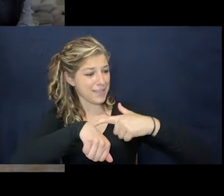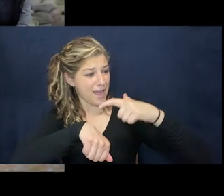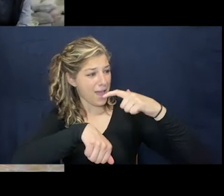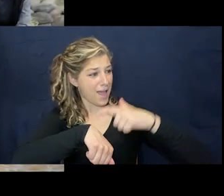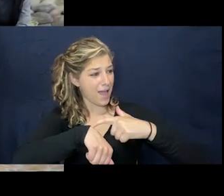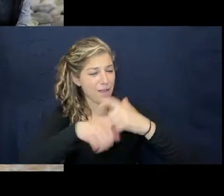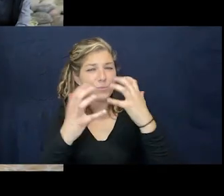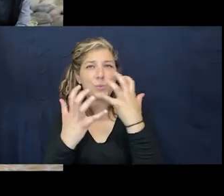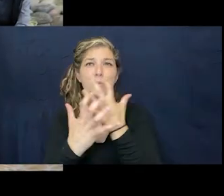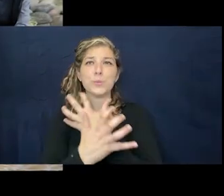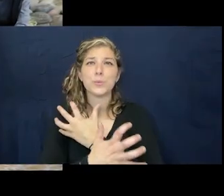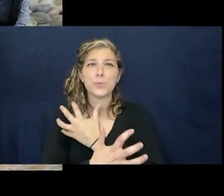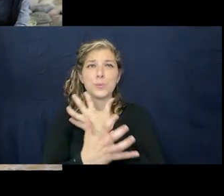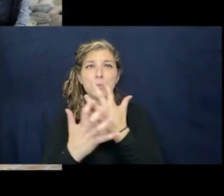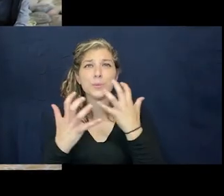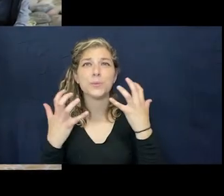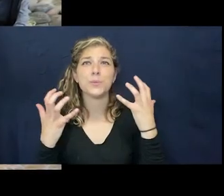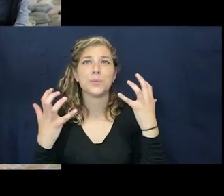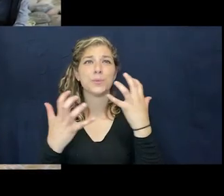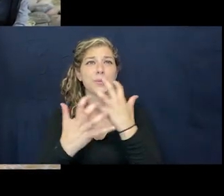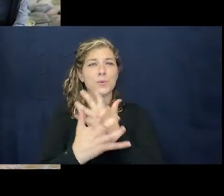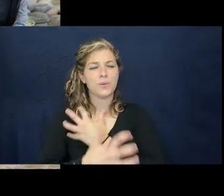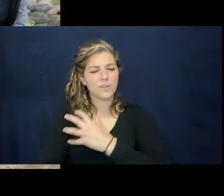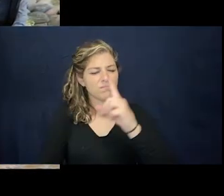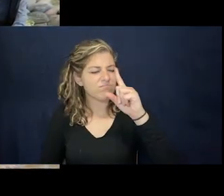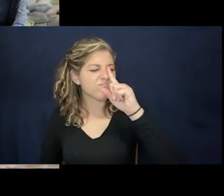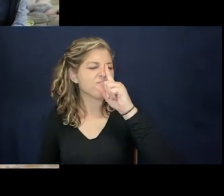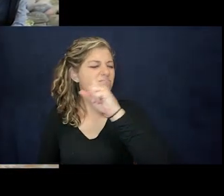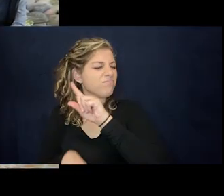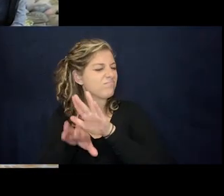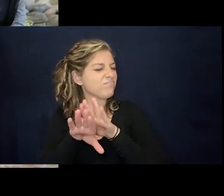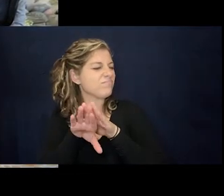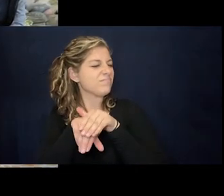another grain of time,